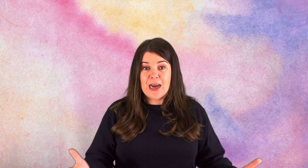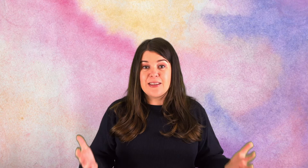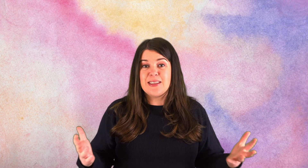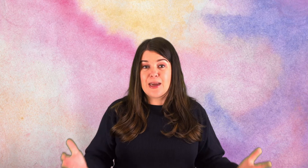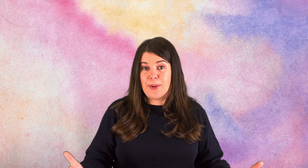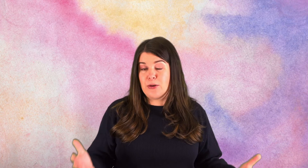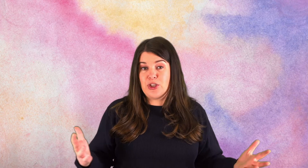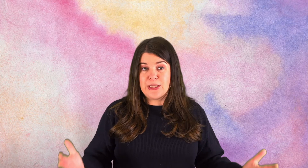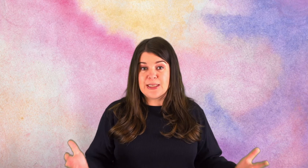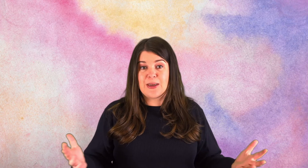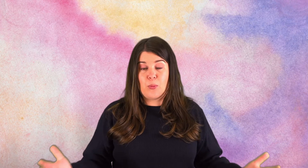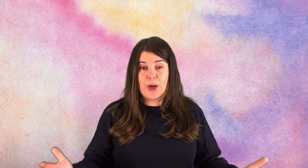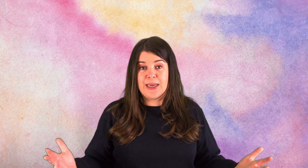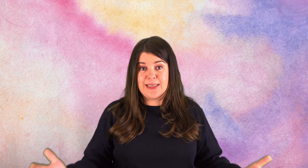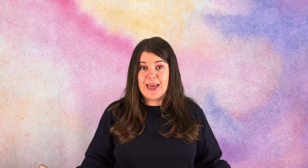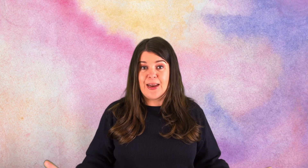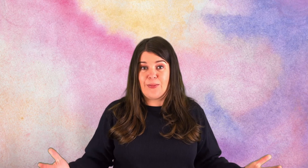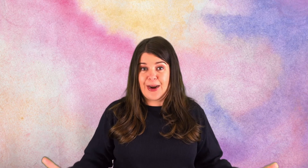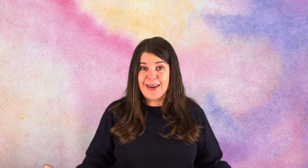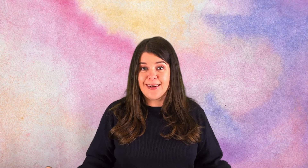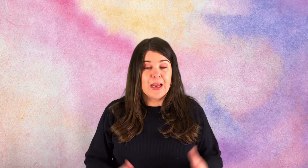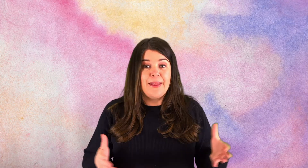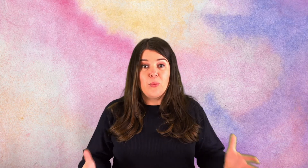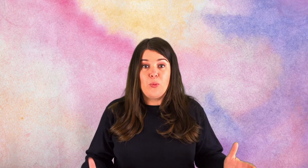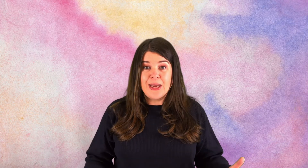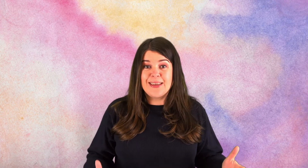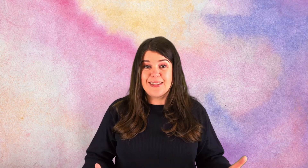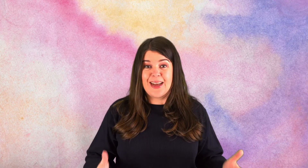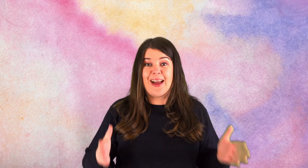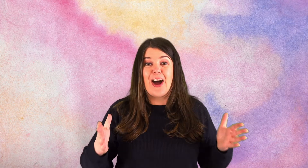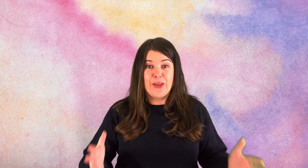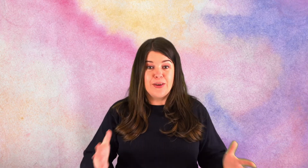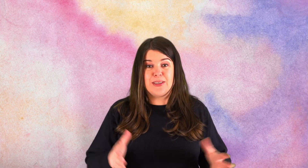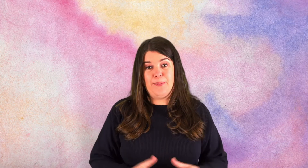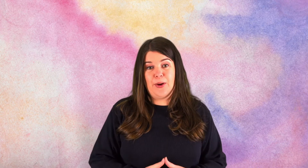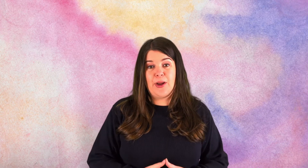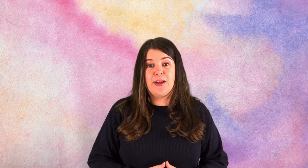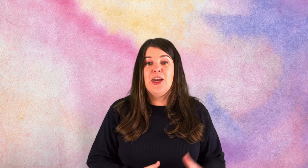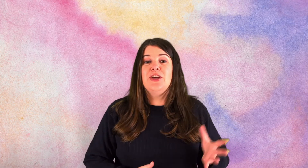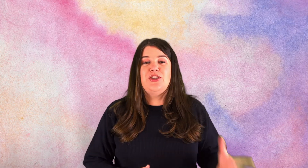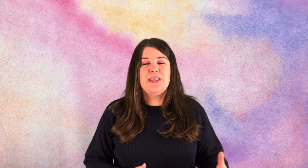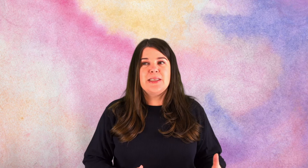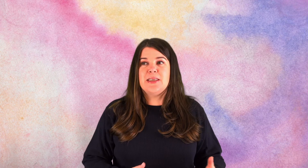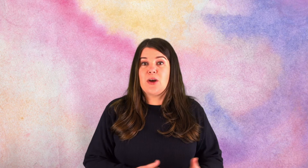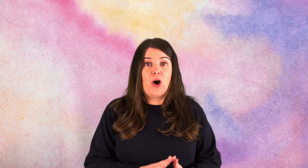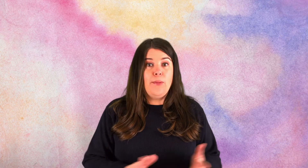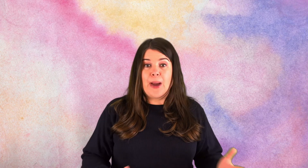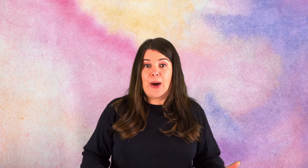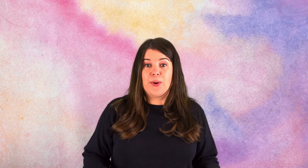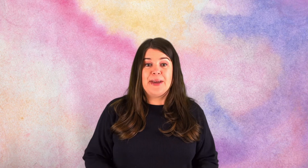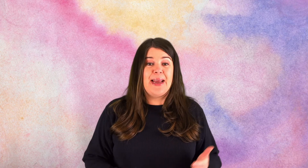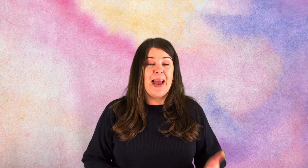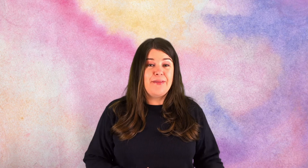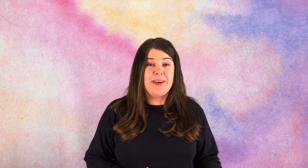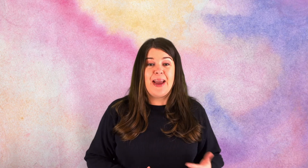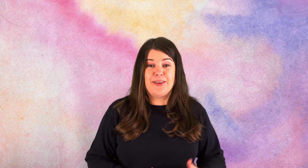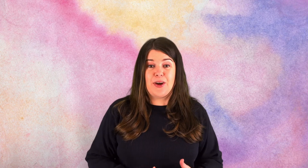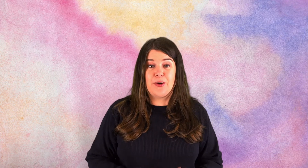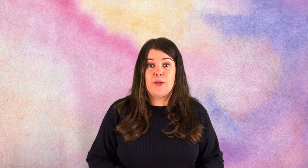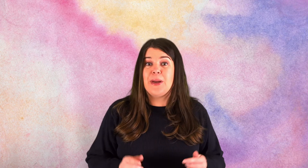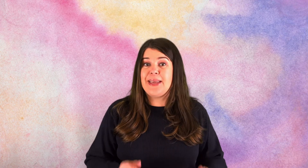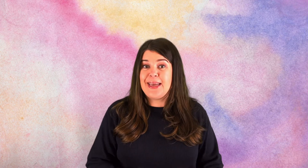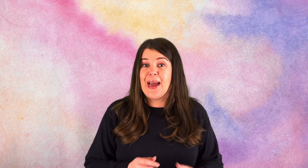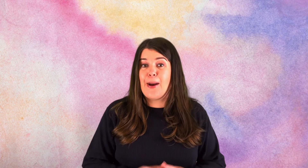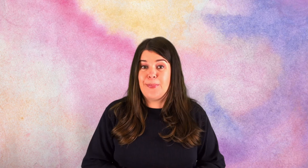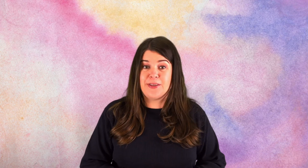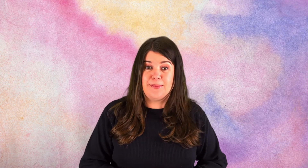It tells us about Jesus and what he did, right? And then we can tell others about it. Jesus has all power in heaven and on